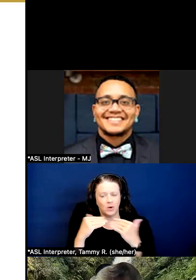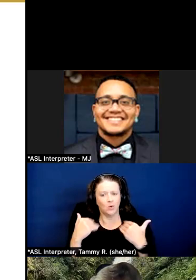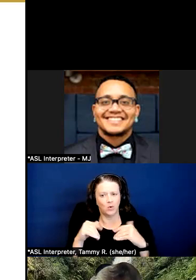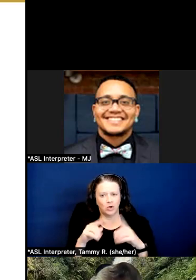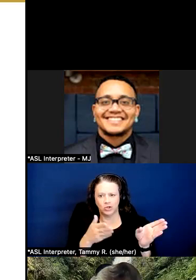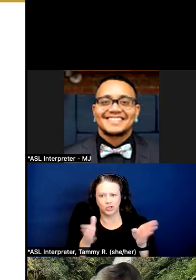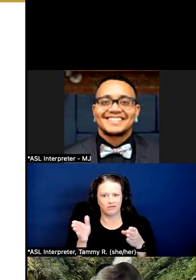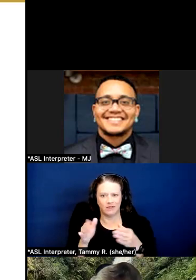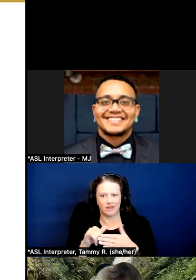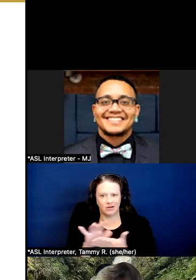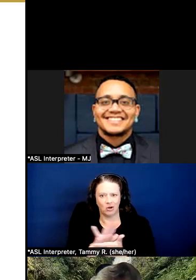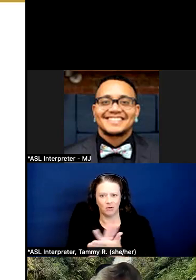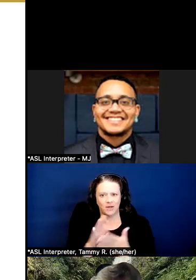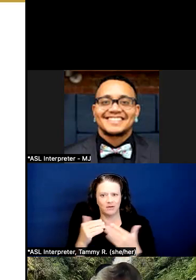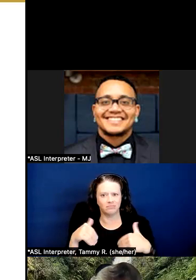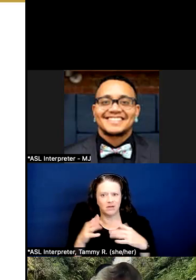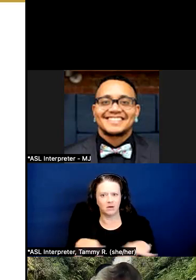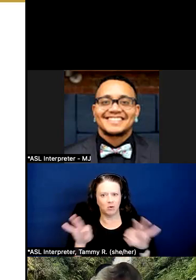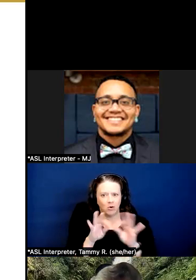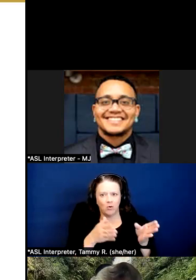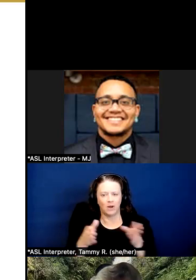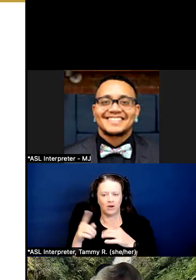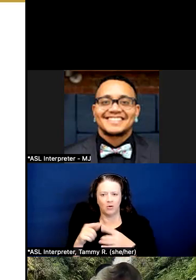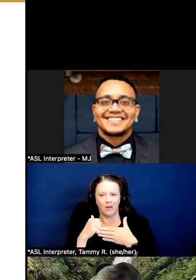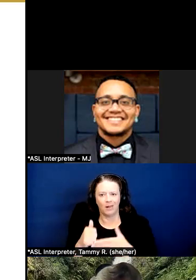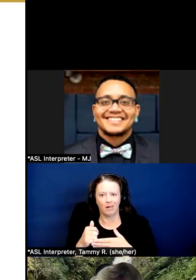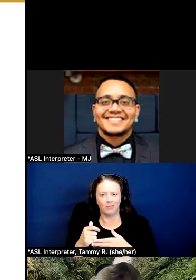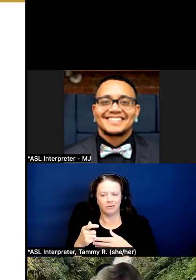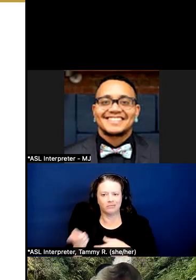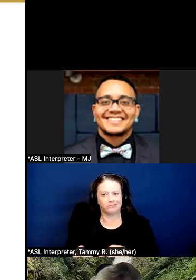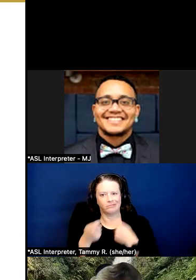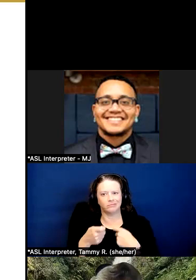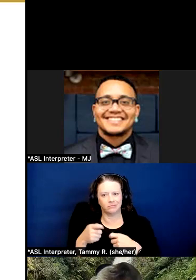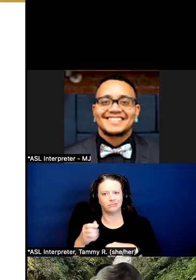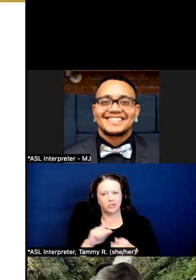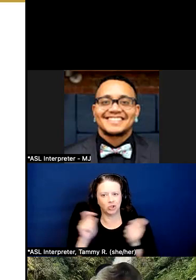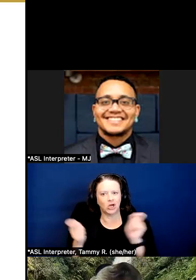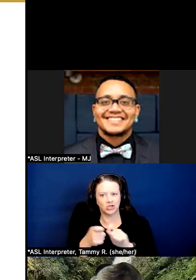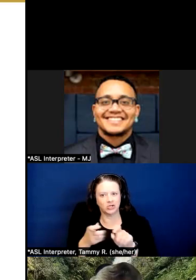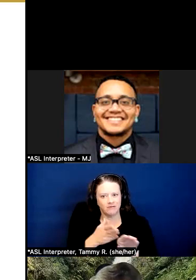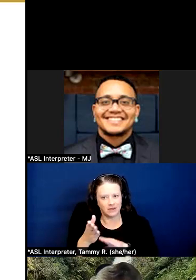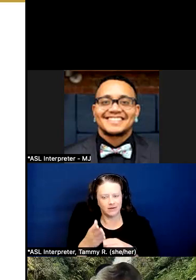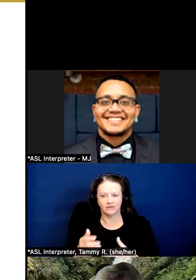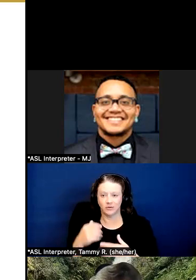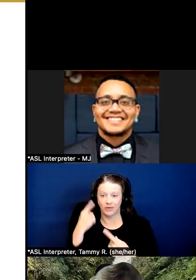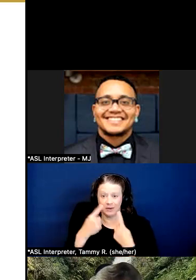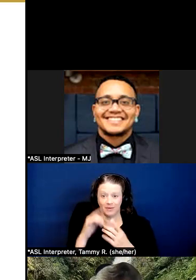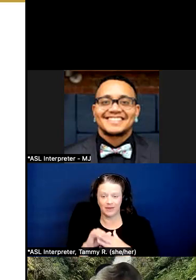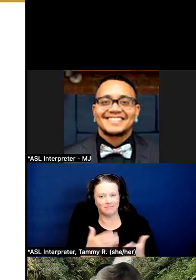that document in really meaningful ways to help shift the field. So just, yeah, so think about it. Thank you,